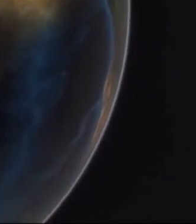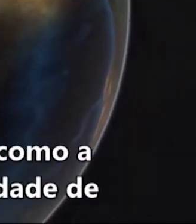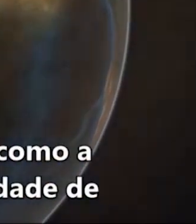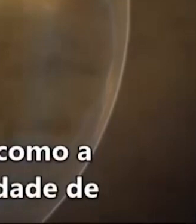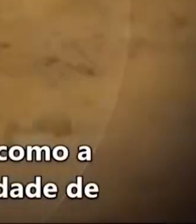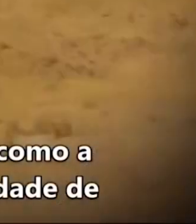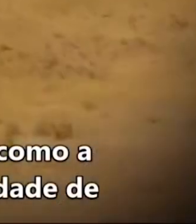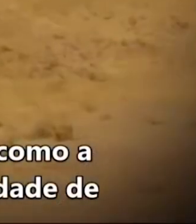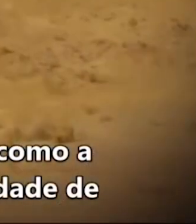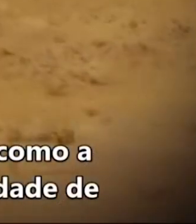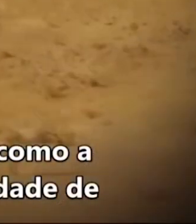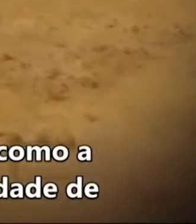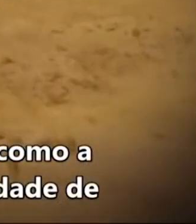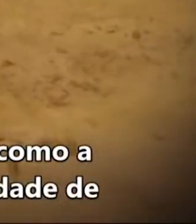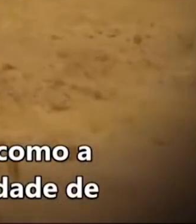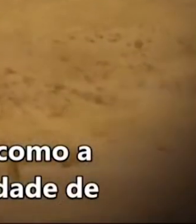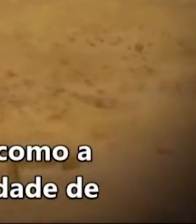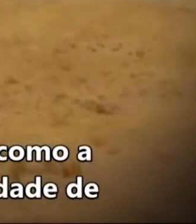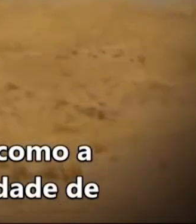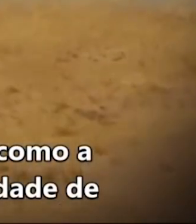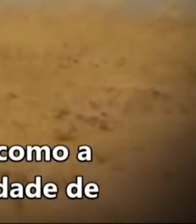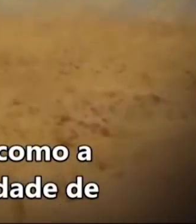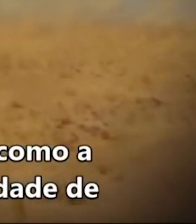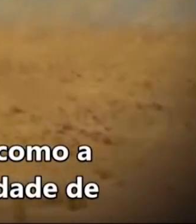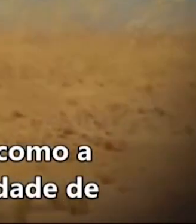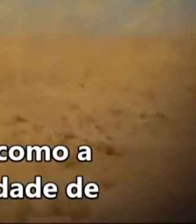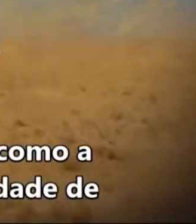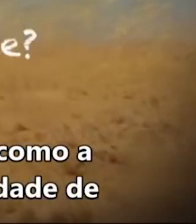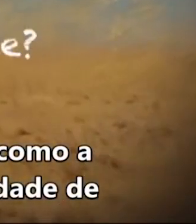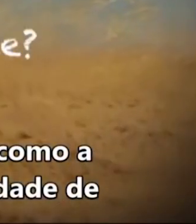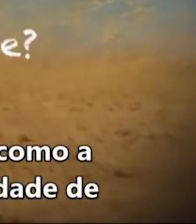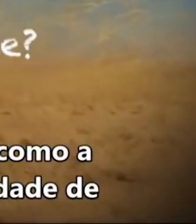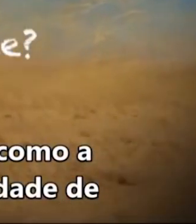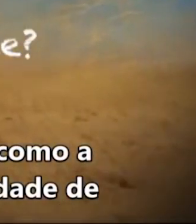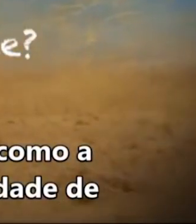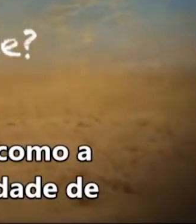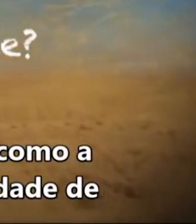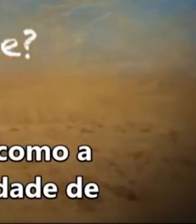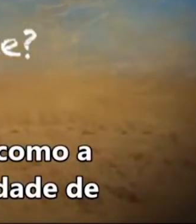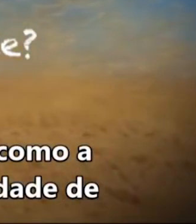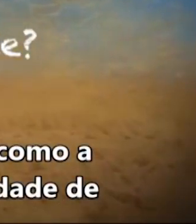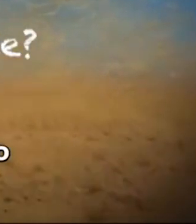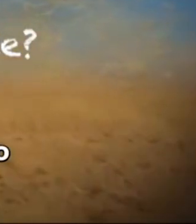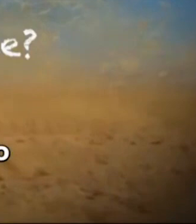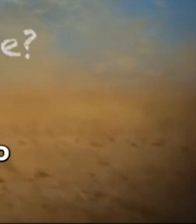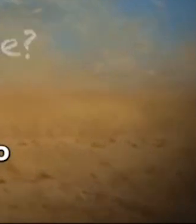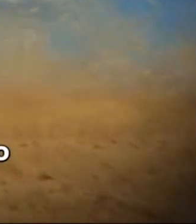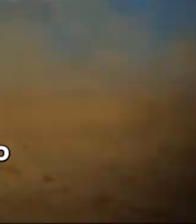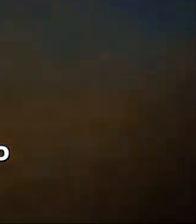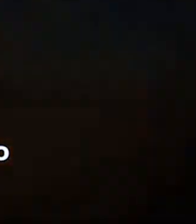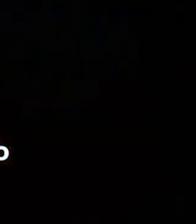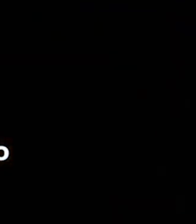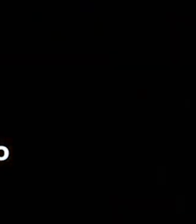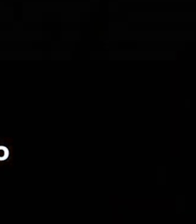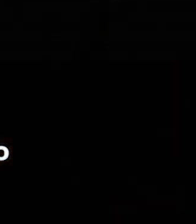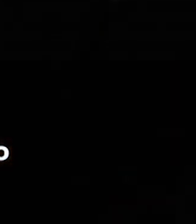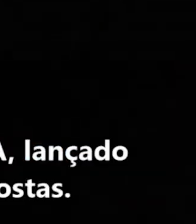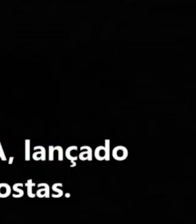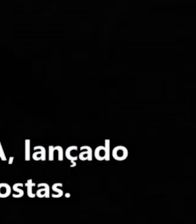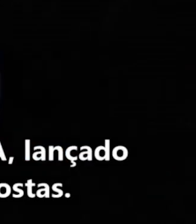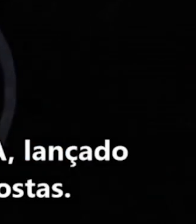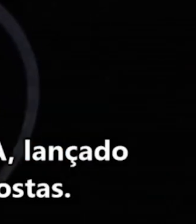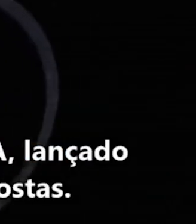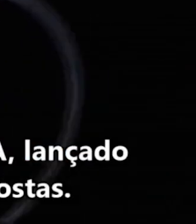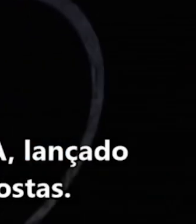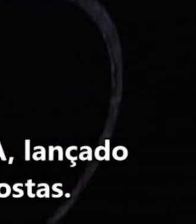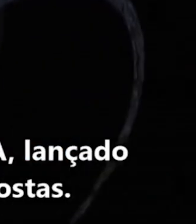questions. How much dust is transported? And how does climate change affect the amount of dust that travels across the Atlantic? Data